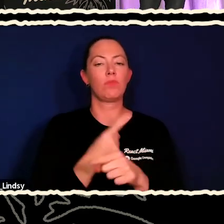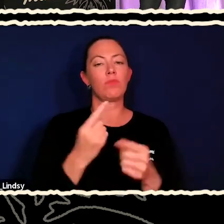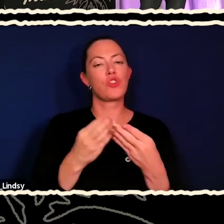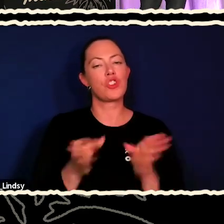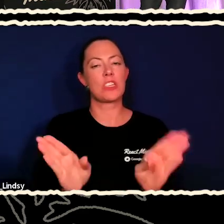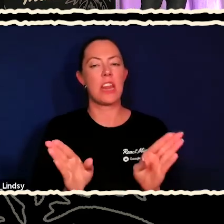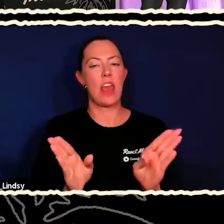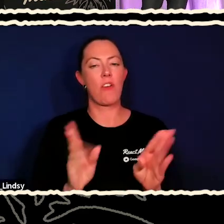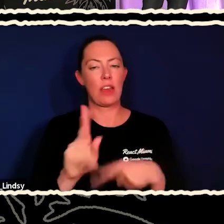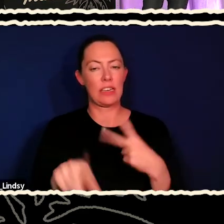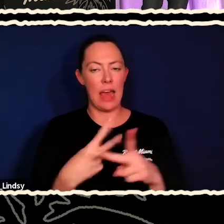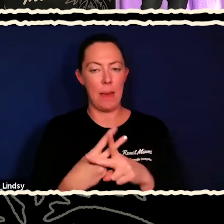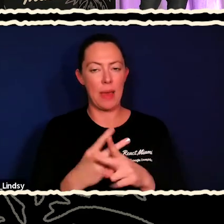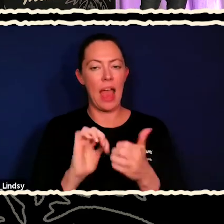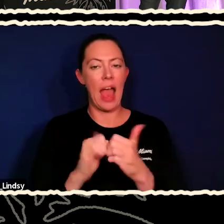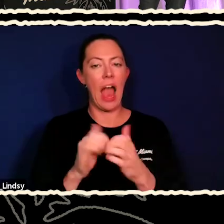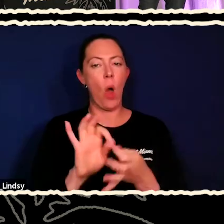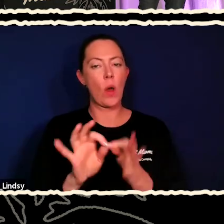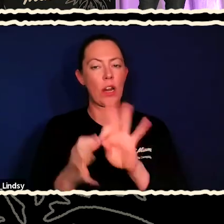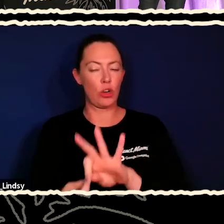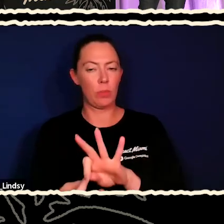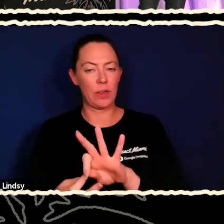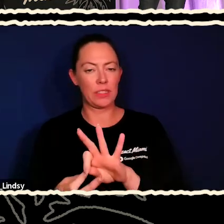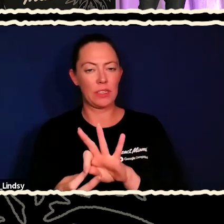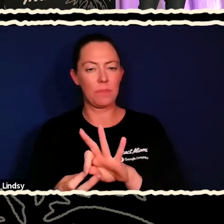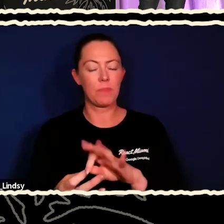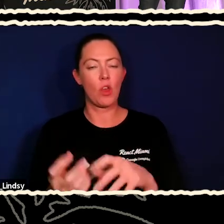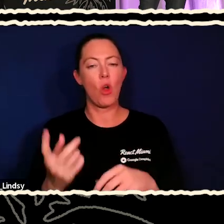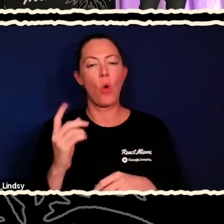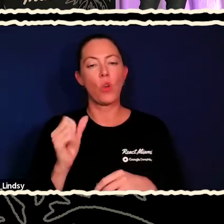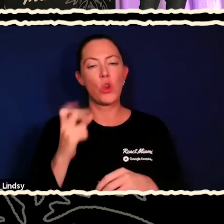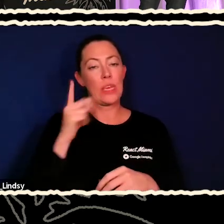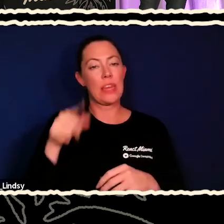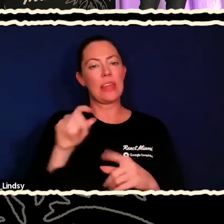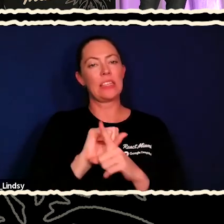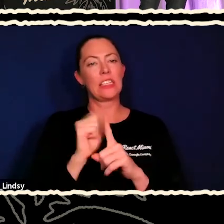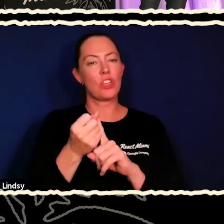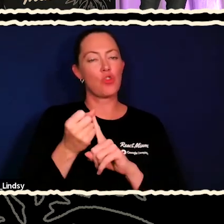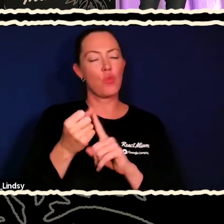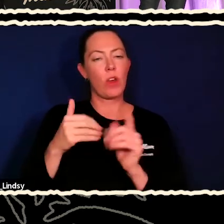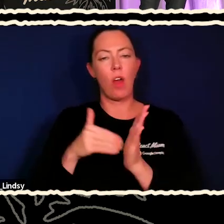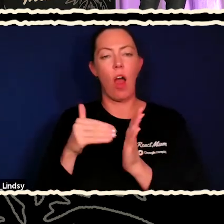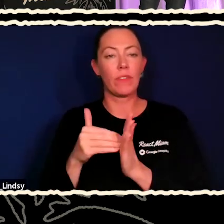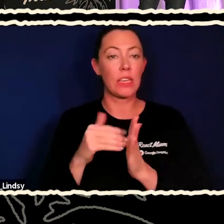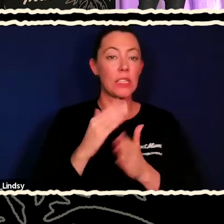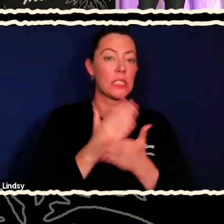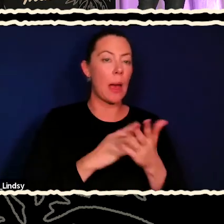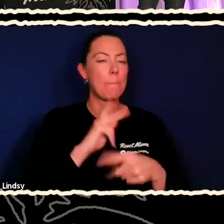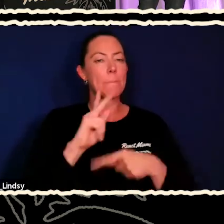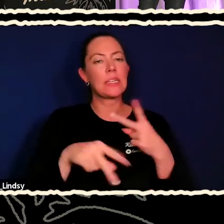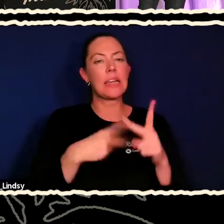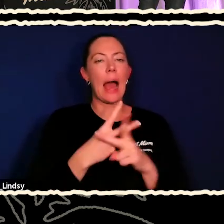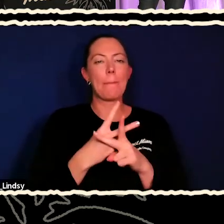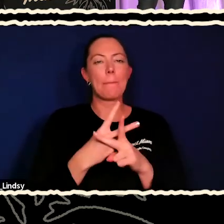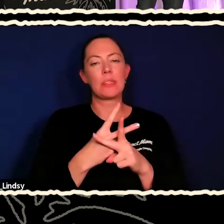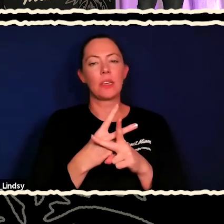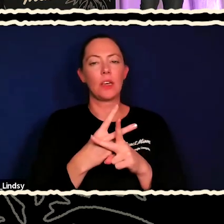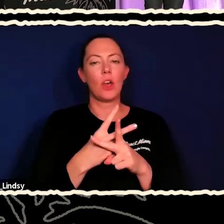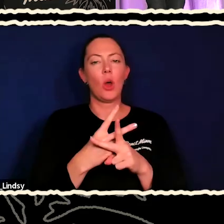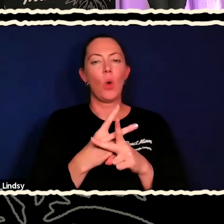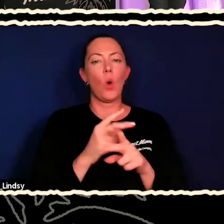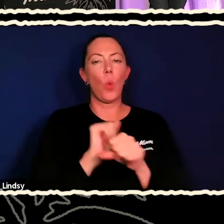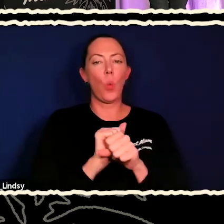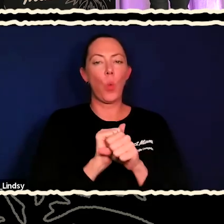actually interpreting them, we all have this situation, I think, from time to time where you have types that are kind of working up next to each